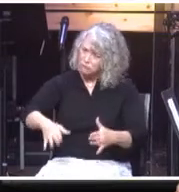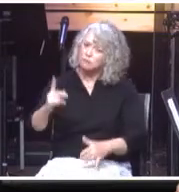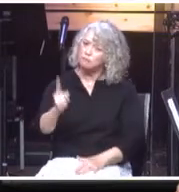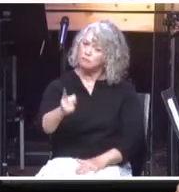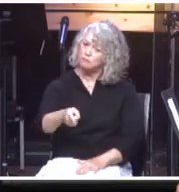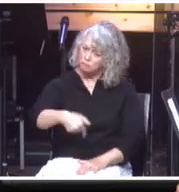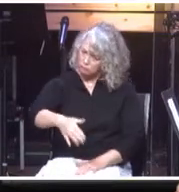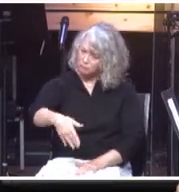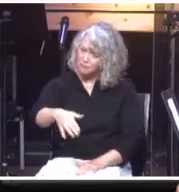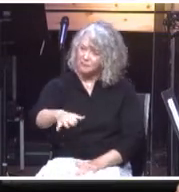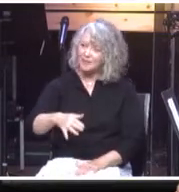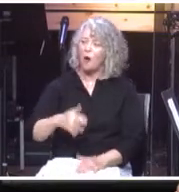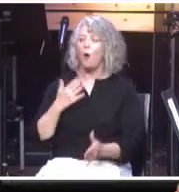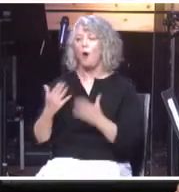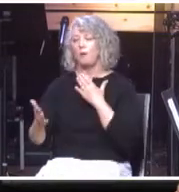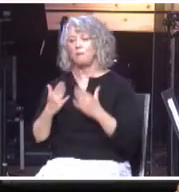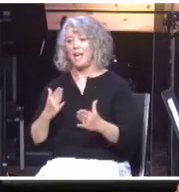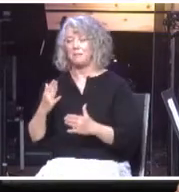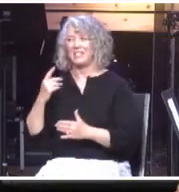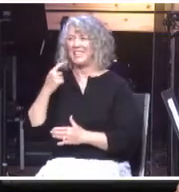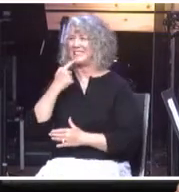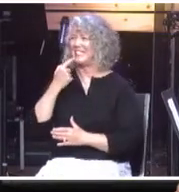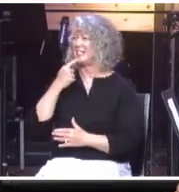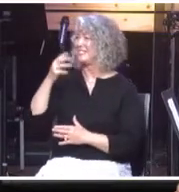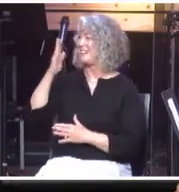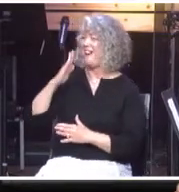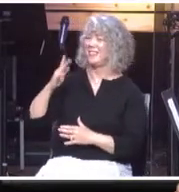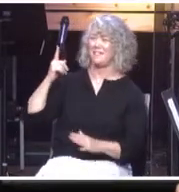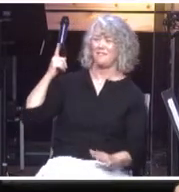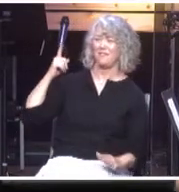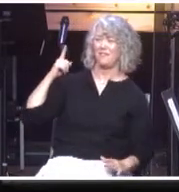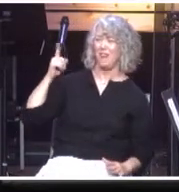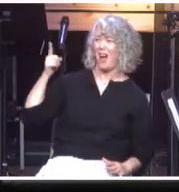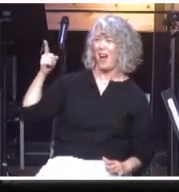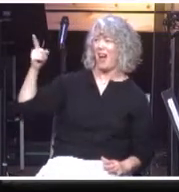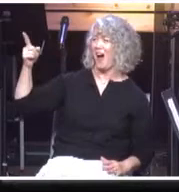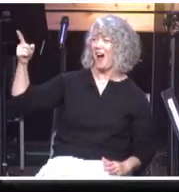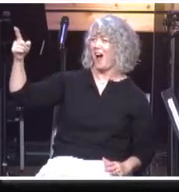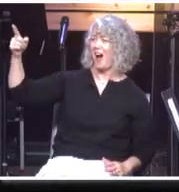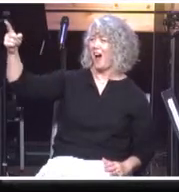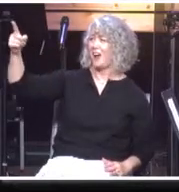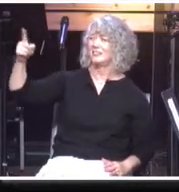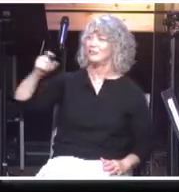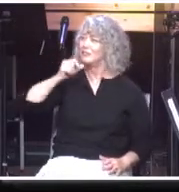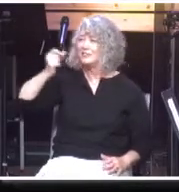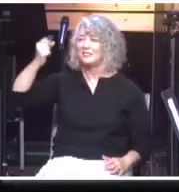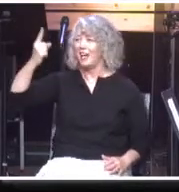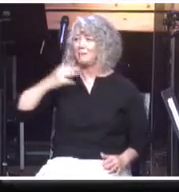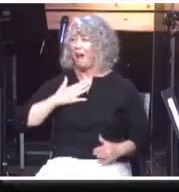Or perhaps they may think of him as distant, a distant God from their life situation.